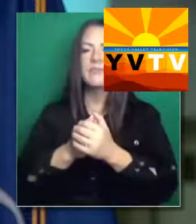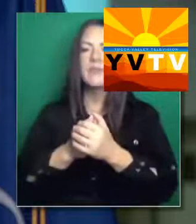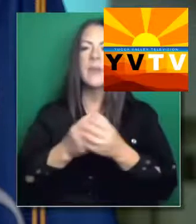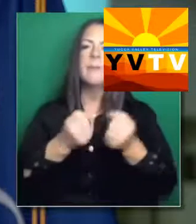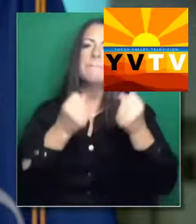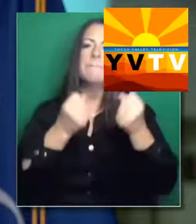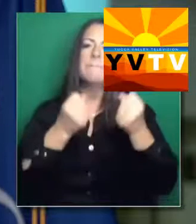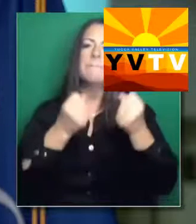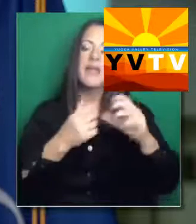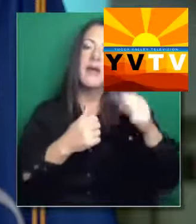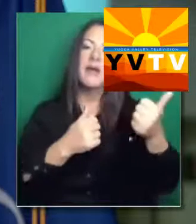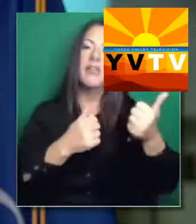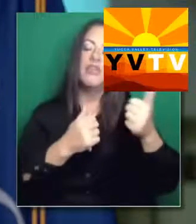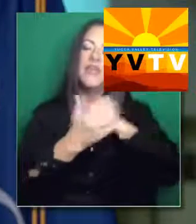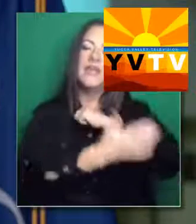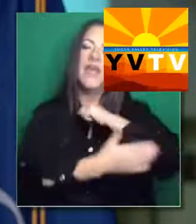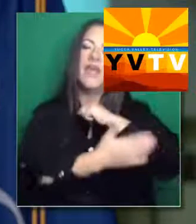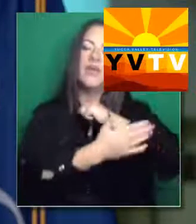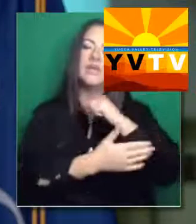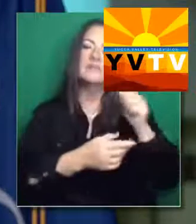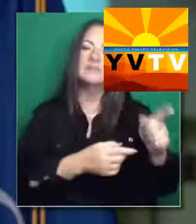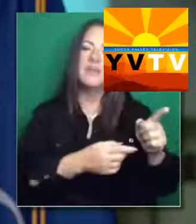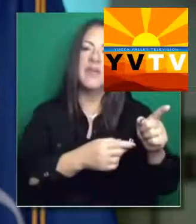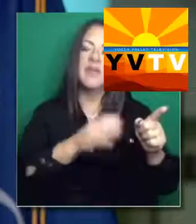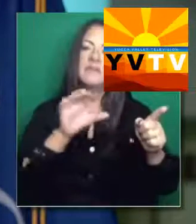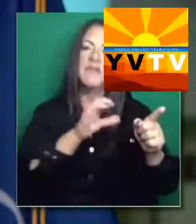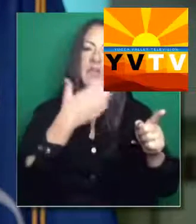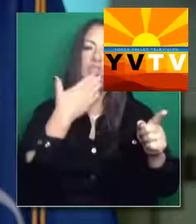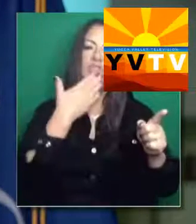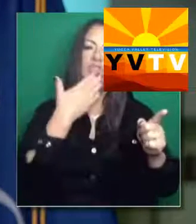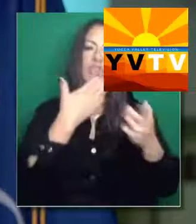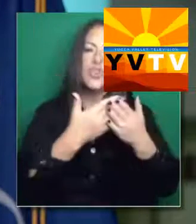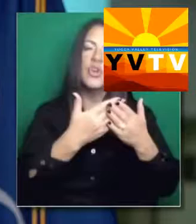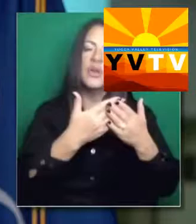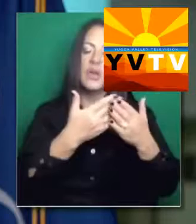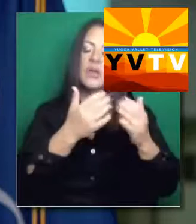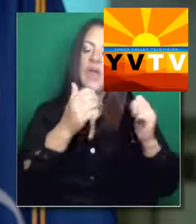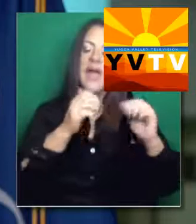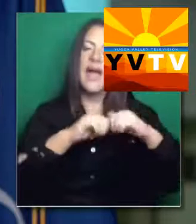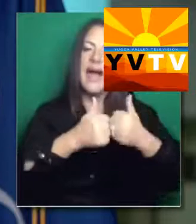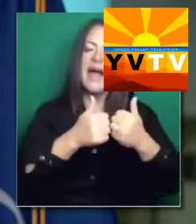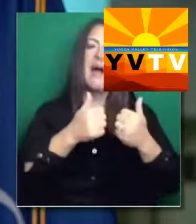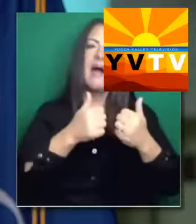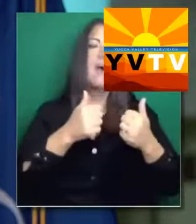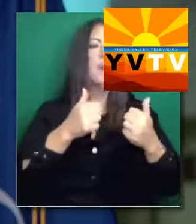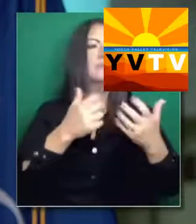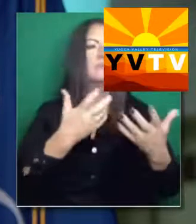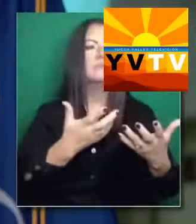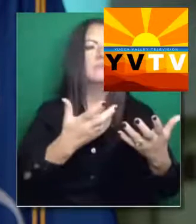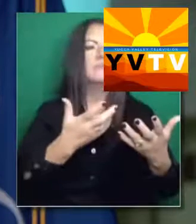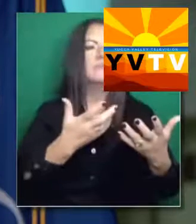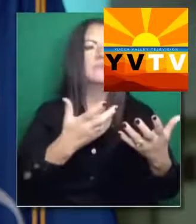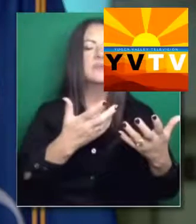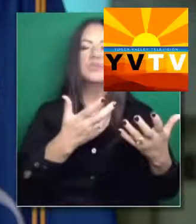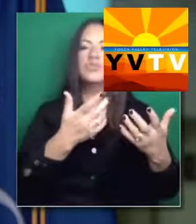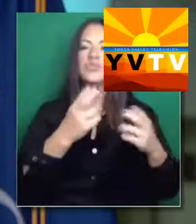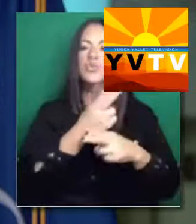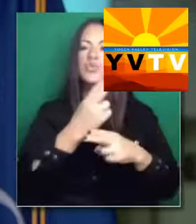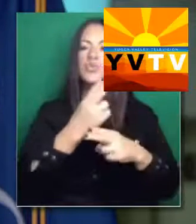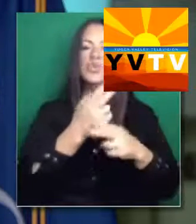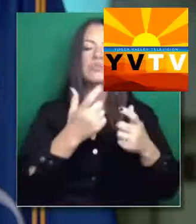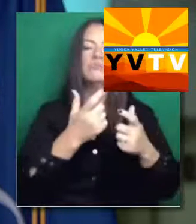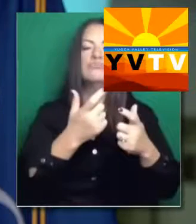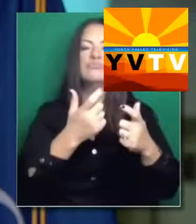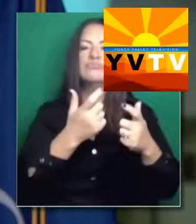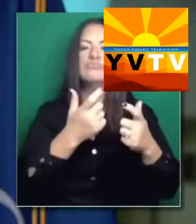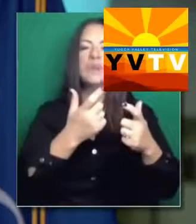to solve the problem have done much better than those that relied on convention, larger congregate facilities as it